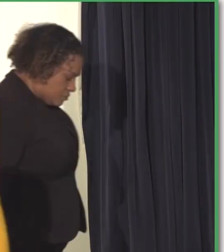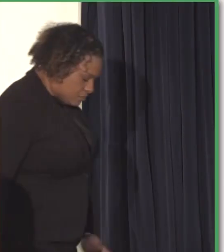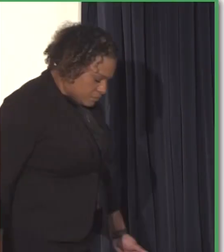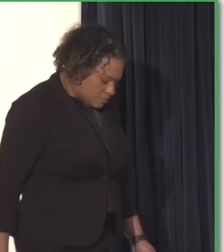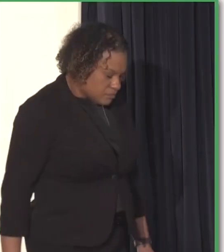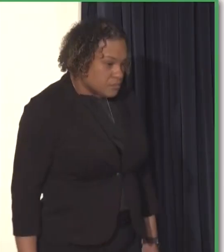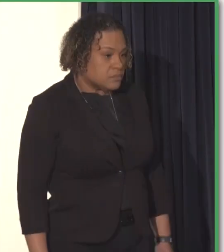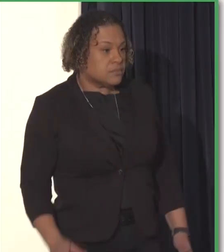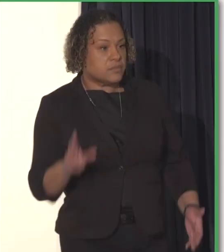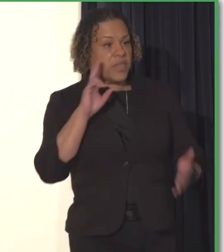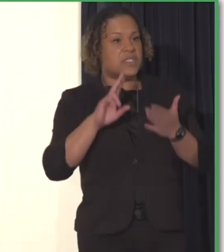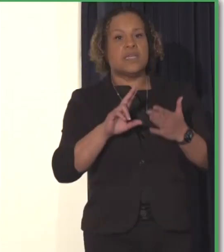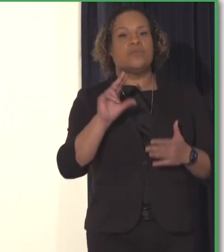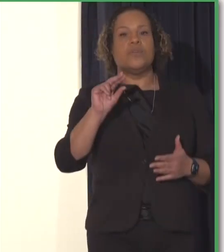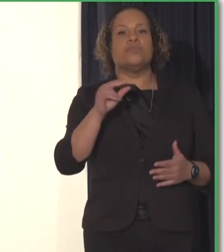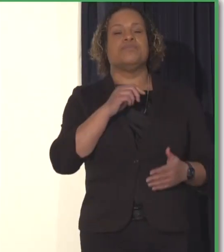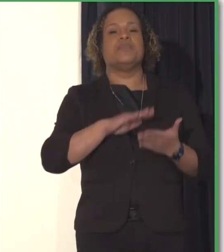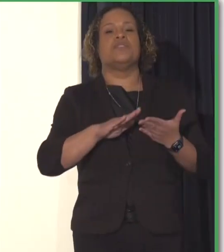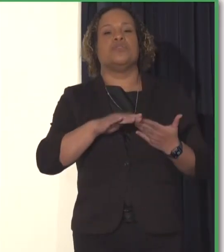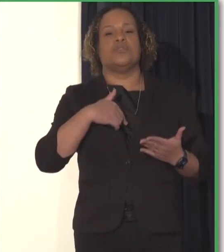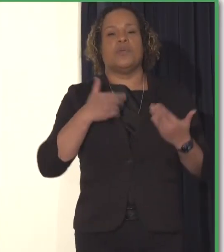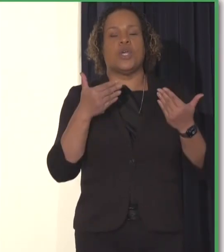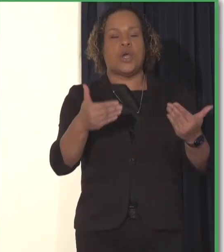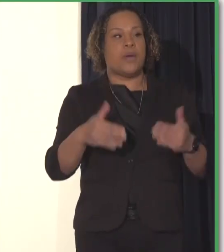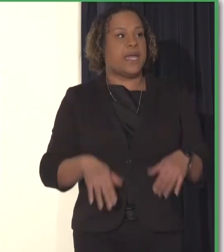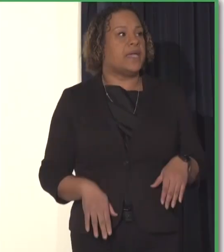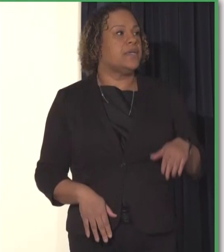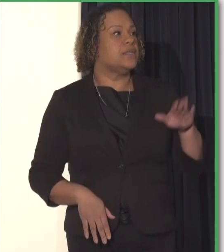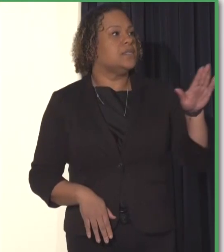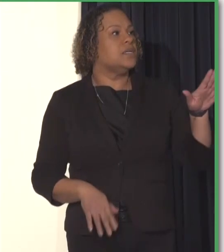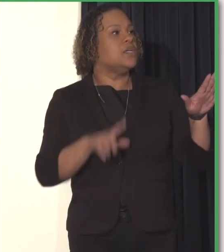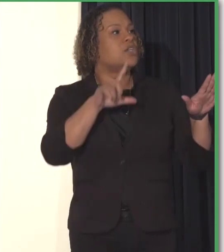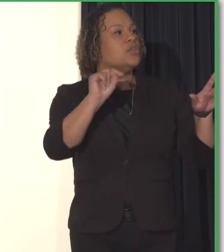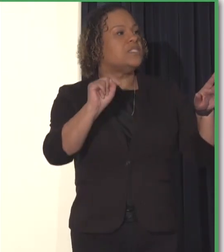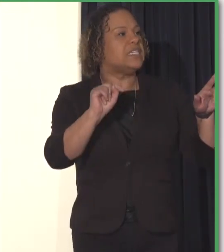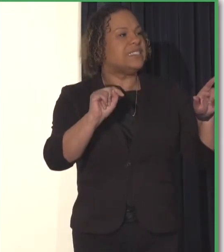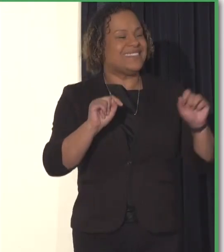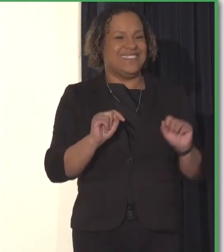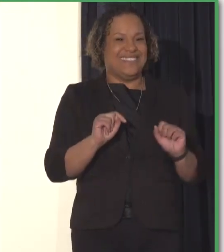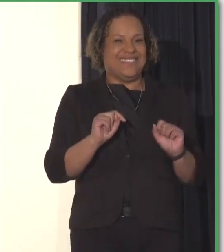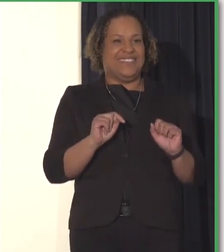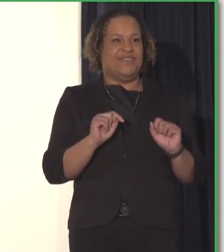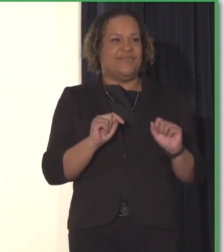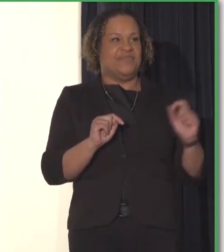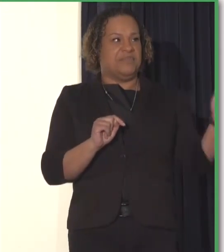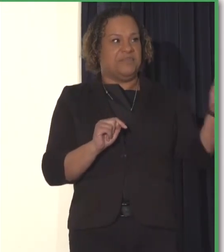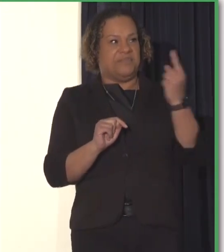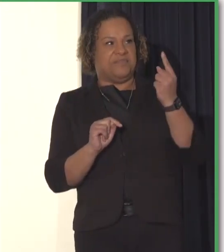got- Go ahead. Thanks. Go ahead. All right. Through the chair, Lieutenant,